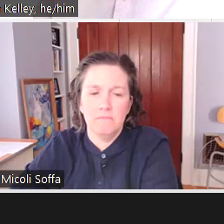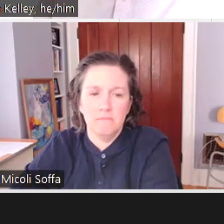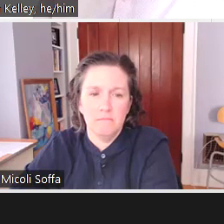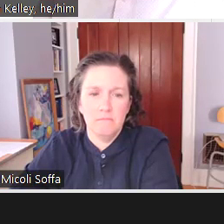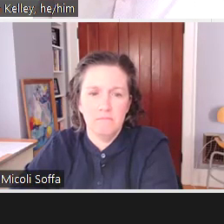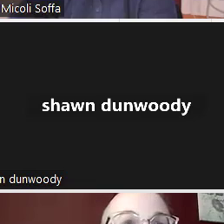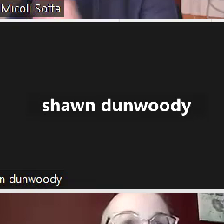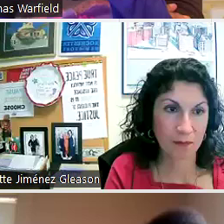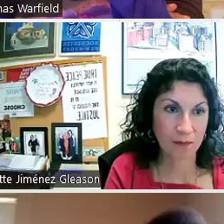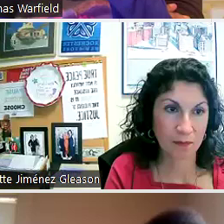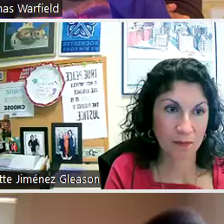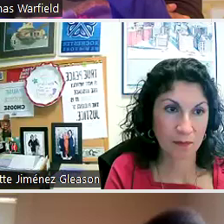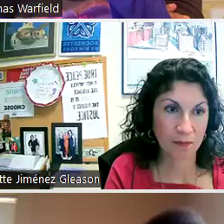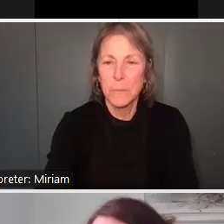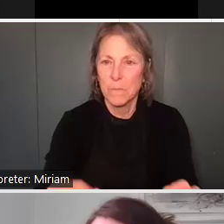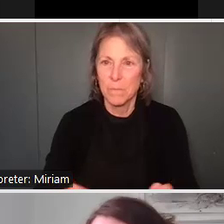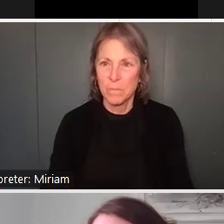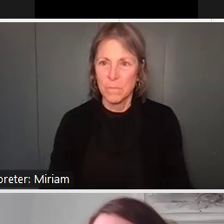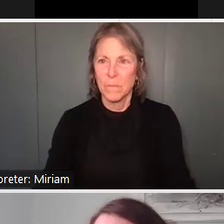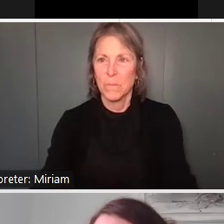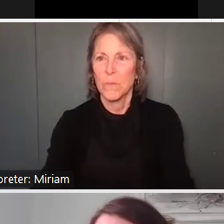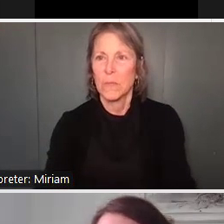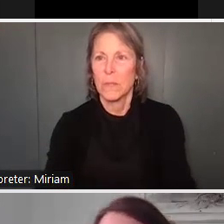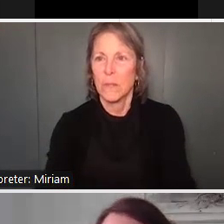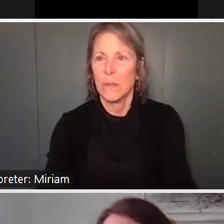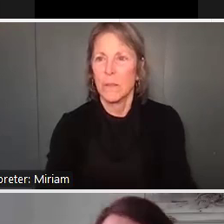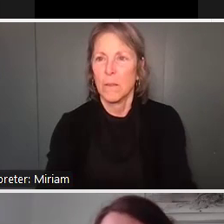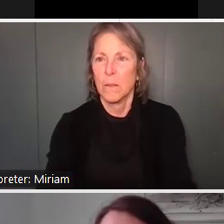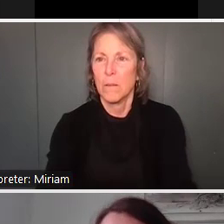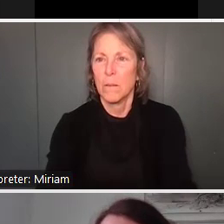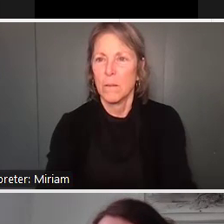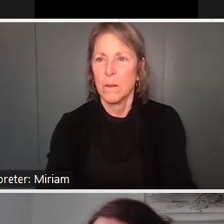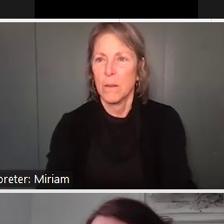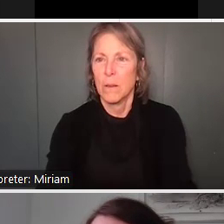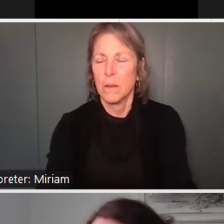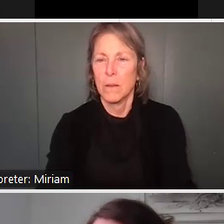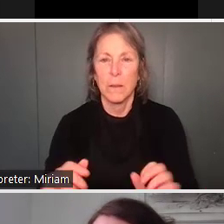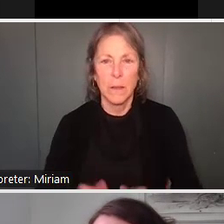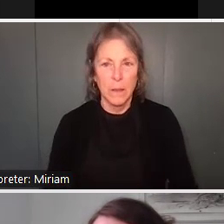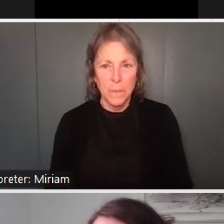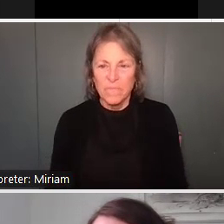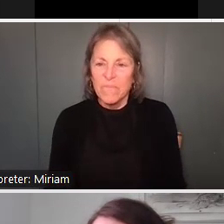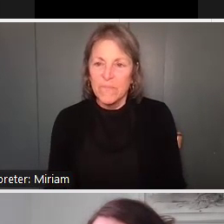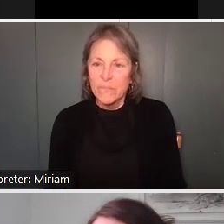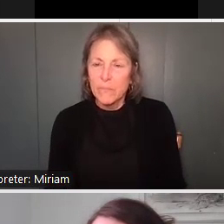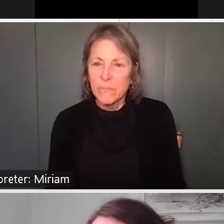is there a way that we can add some kind of disability, because there is no